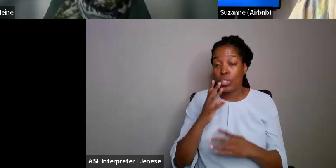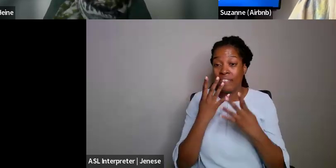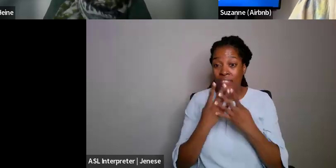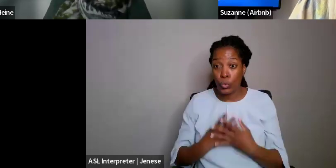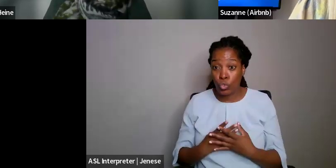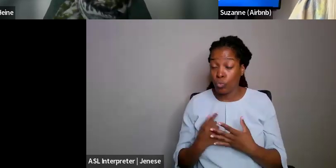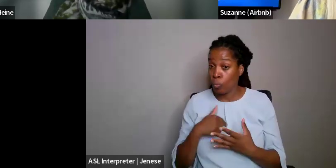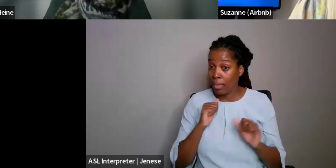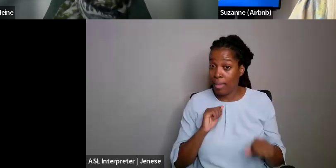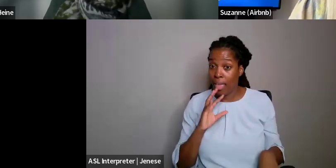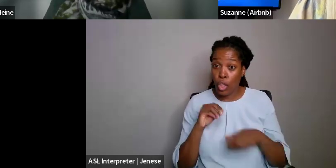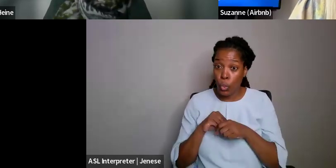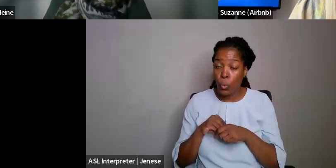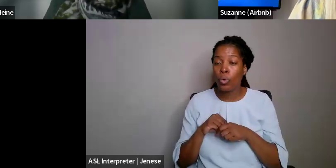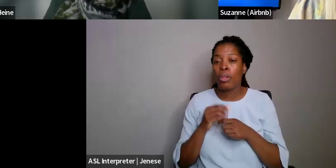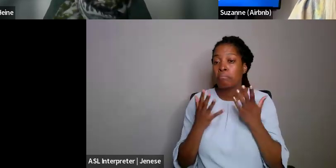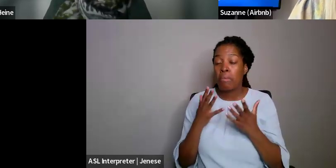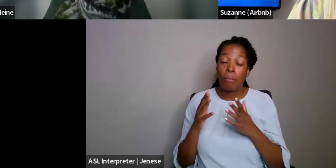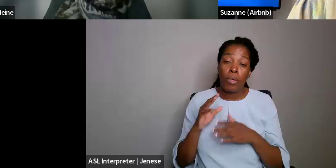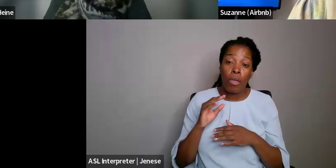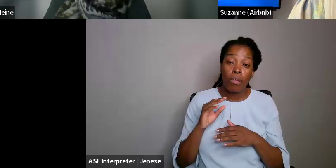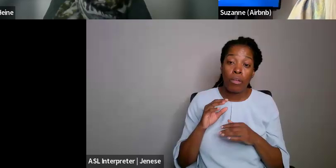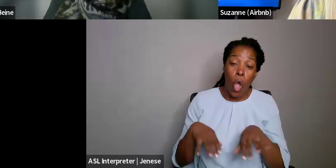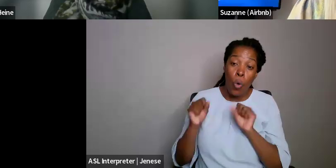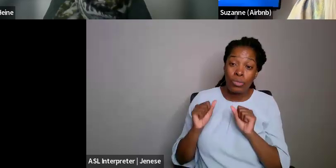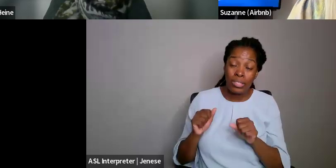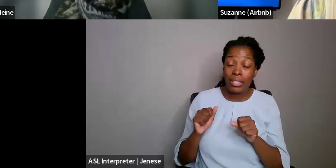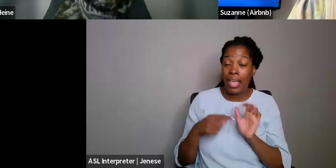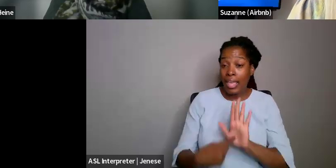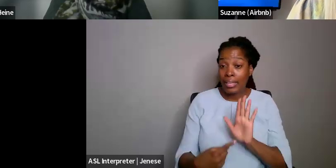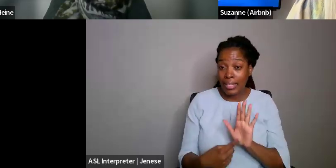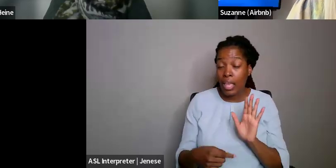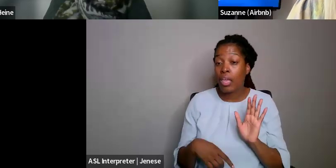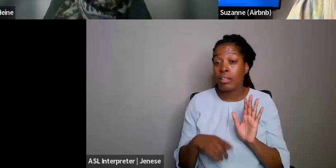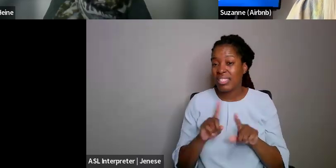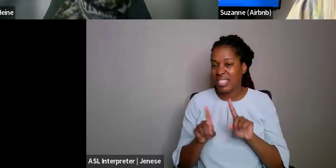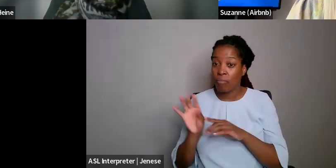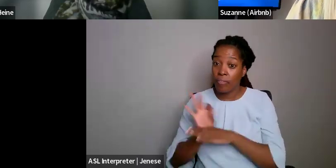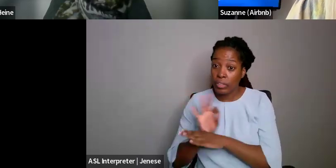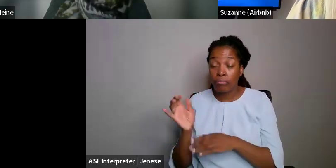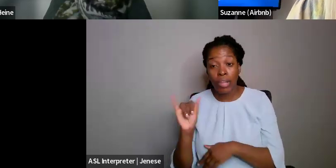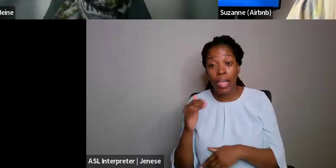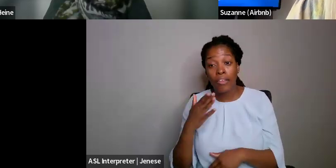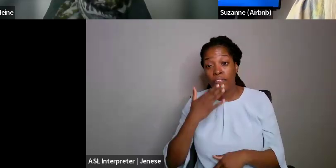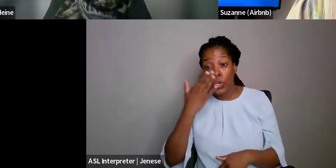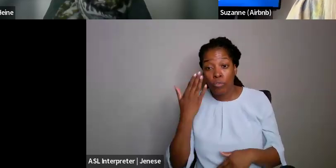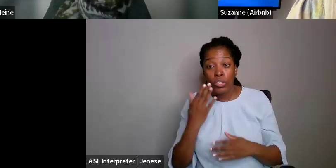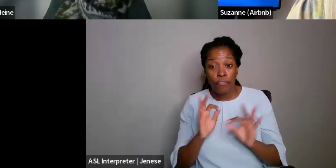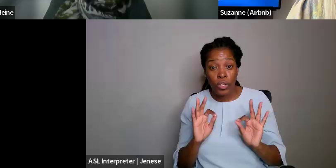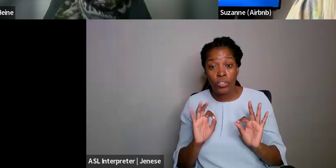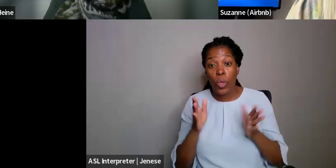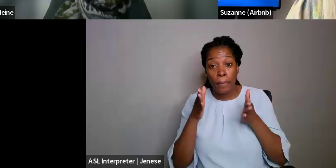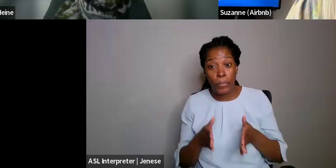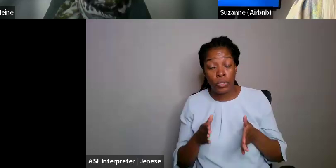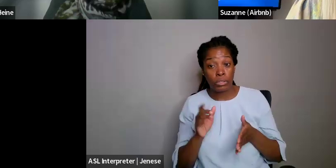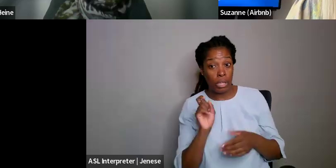ways that, you know, hosts can indicate if they have different features, like for instance, being fragrance-free. So this person's asking whether you, Tracy, as a